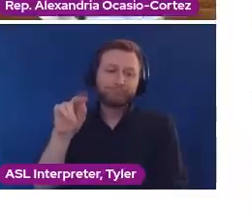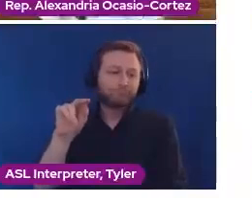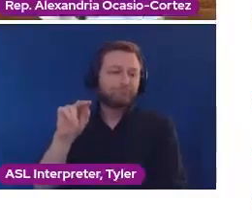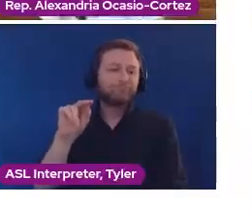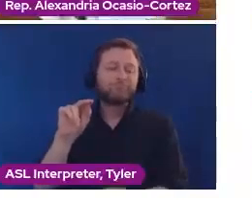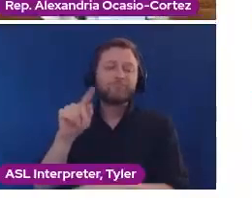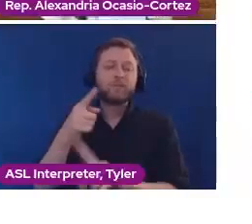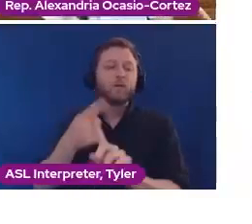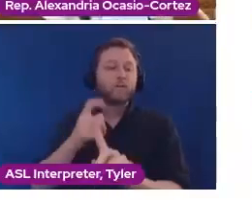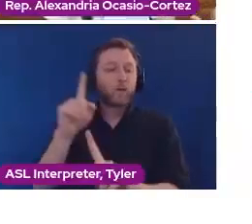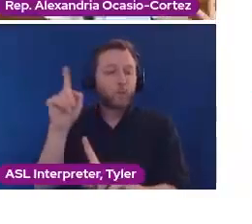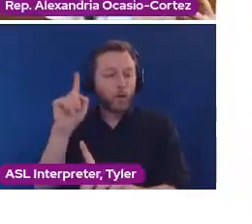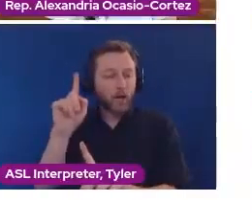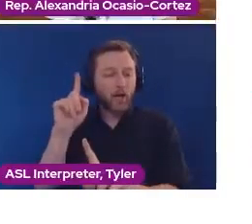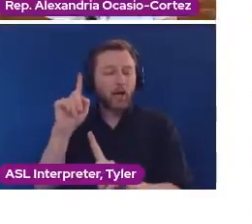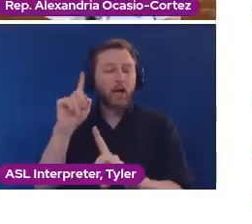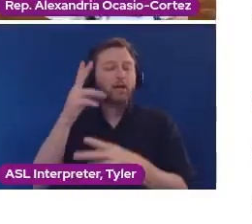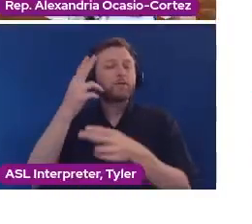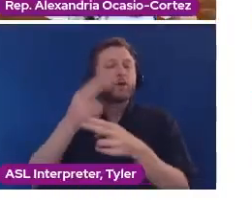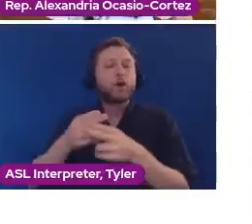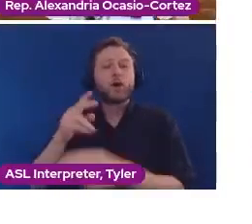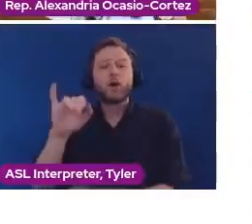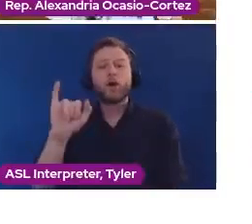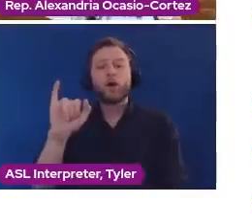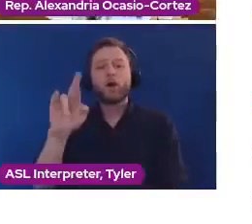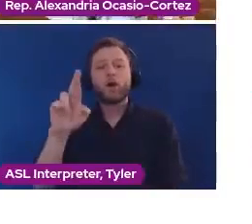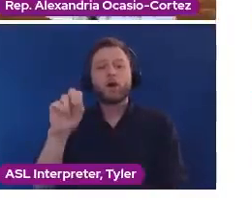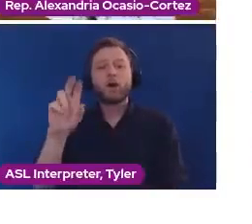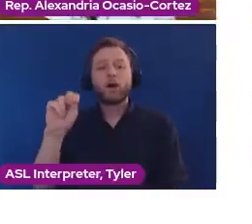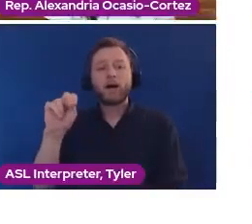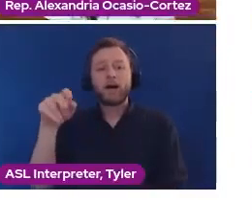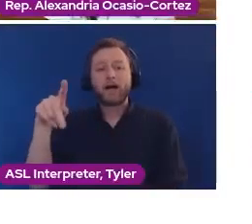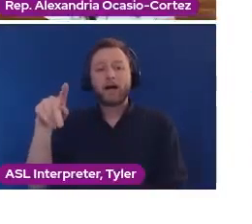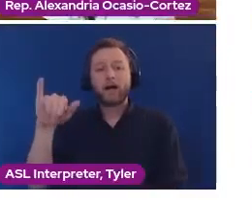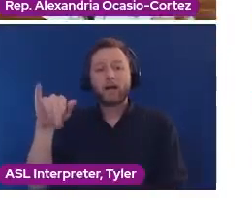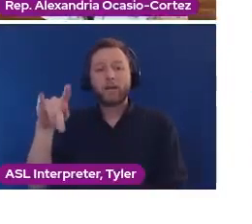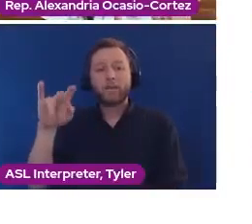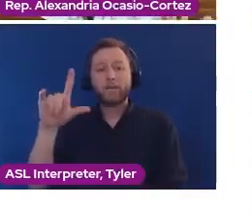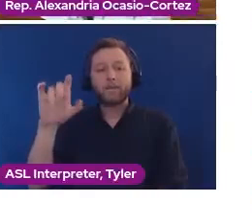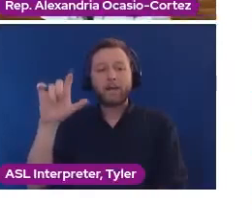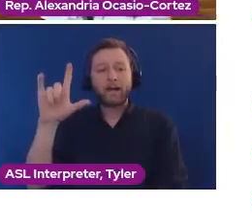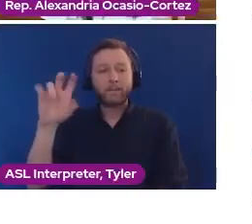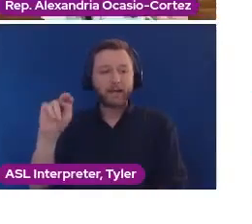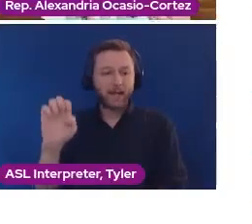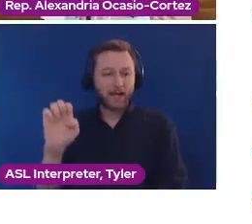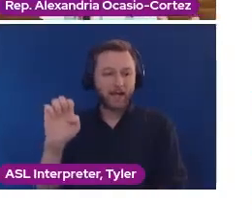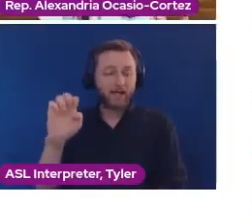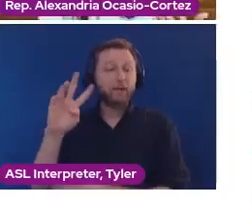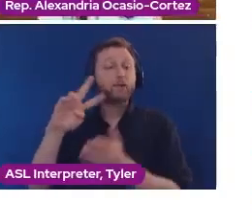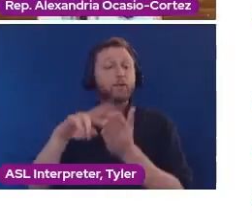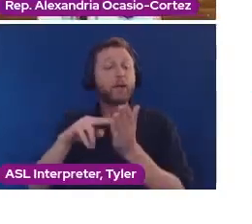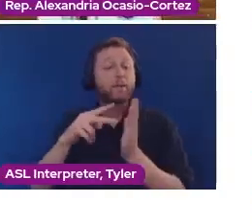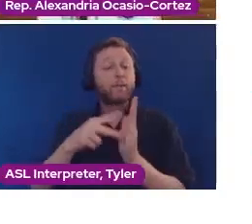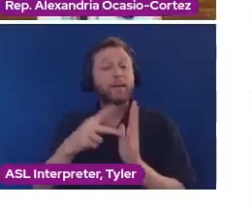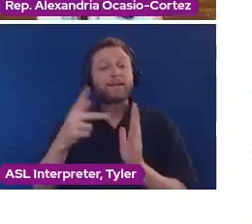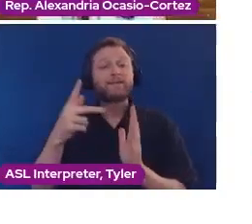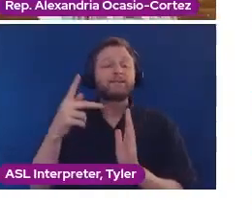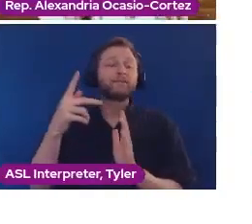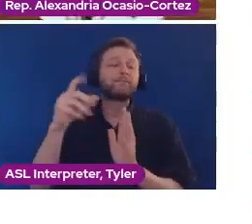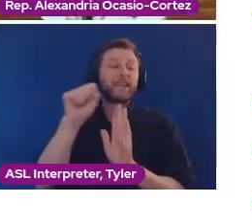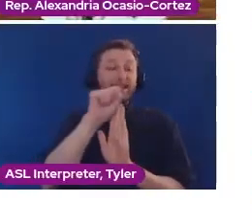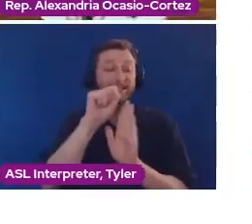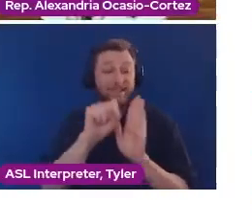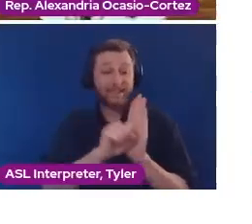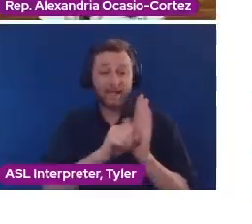Iron Pipeline, where very pro-gun states like Georgia, North and South